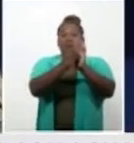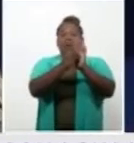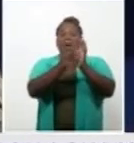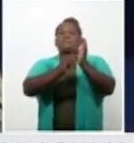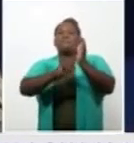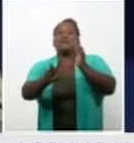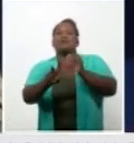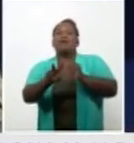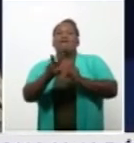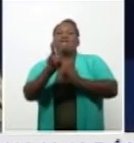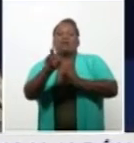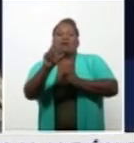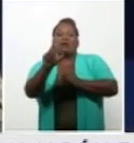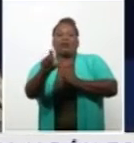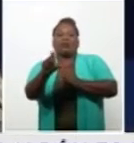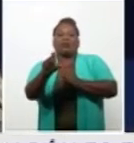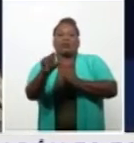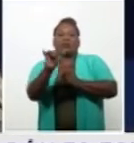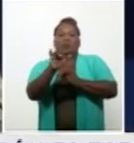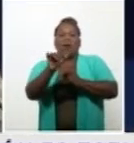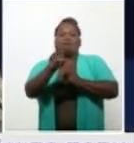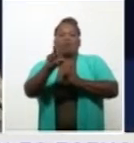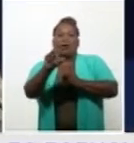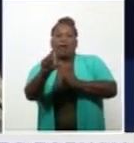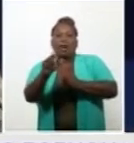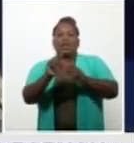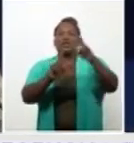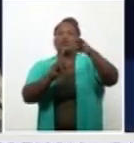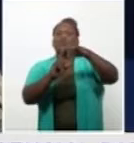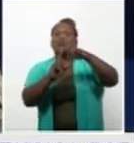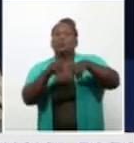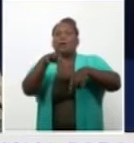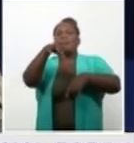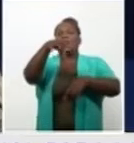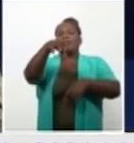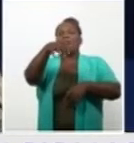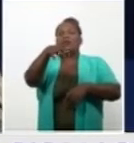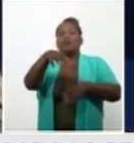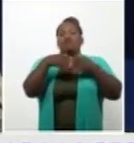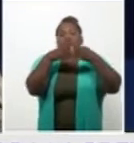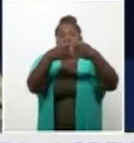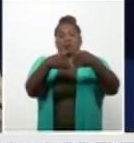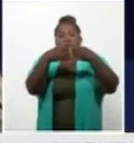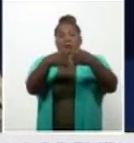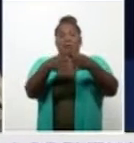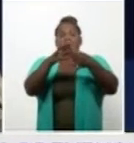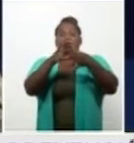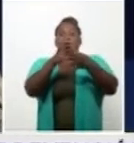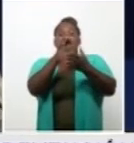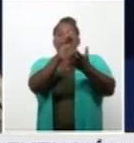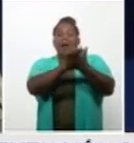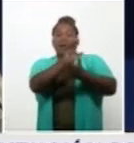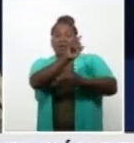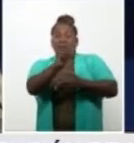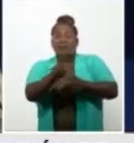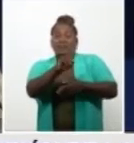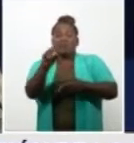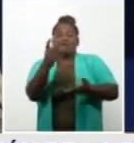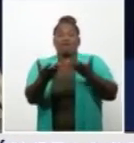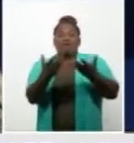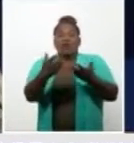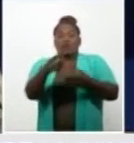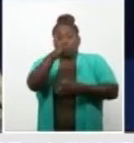Special Municipality. And you might wonder, why do I repeat that every day? And this has to be repeated